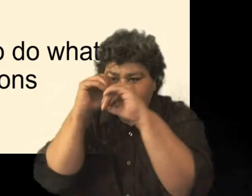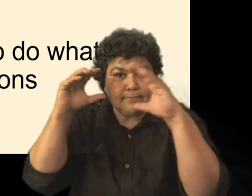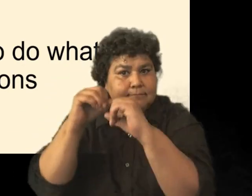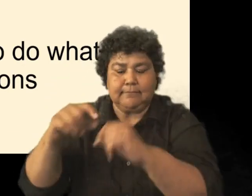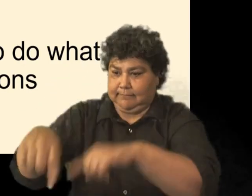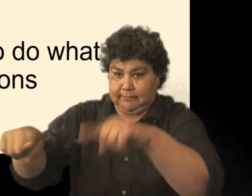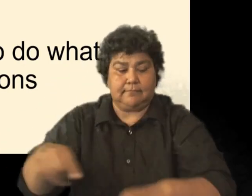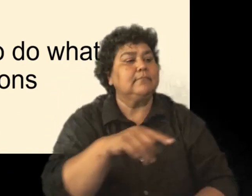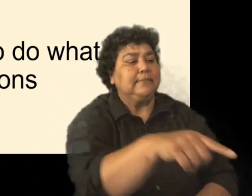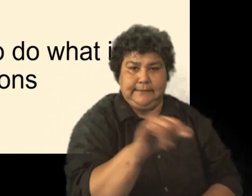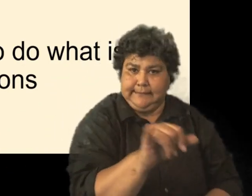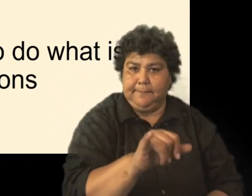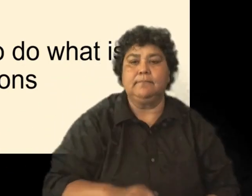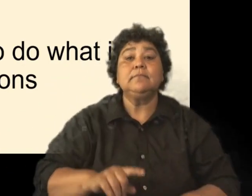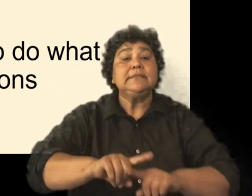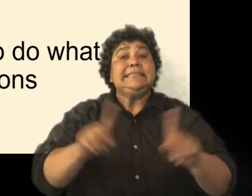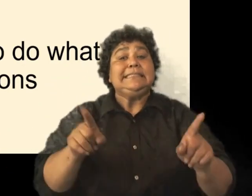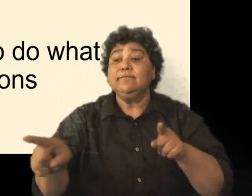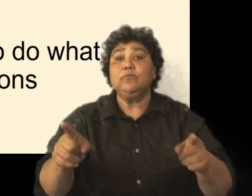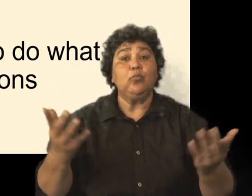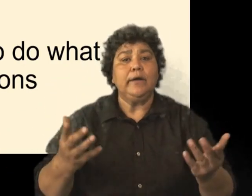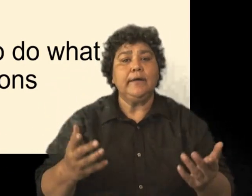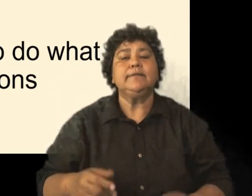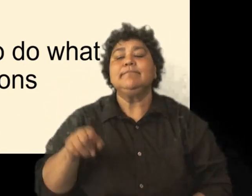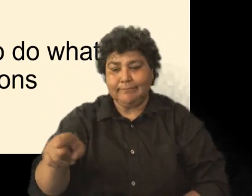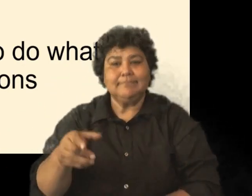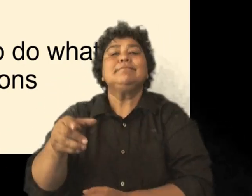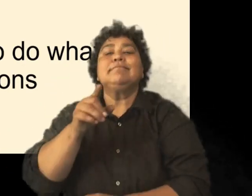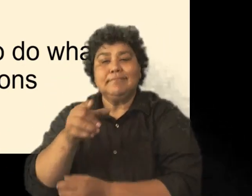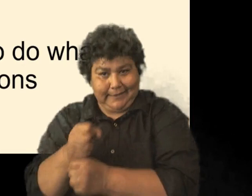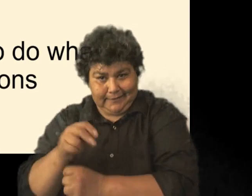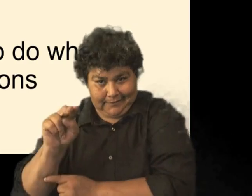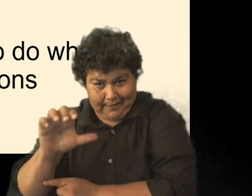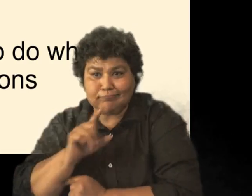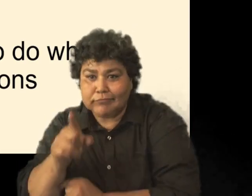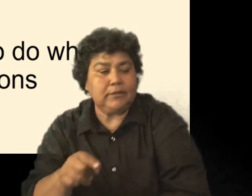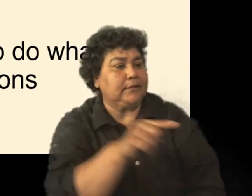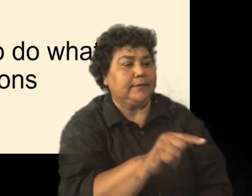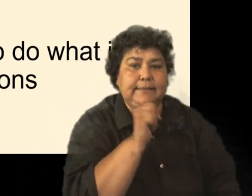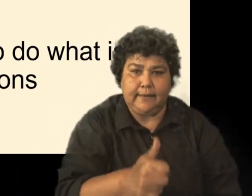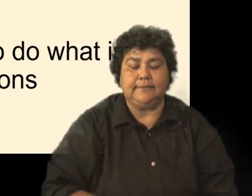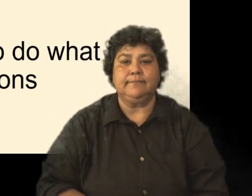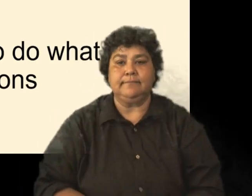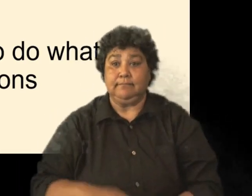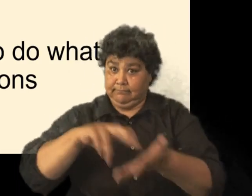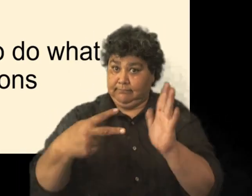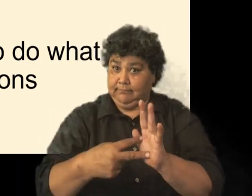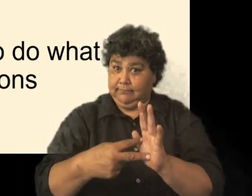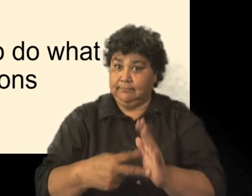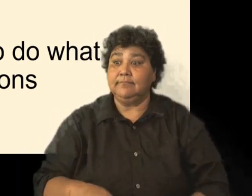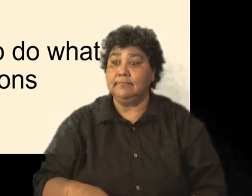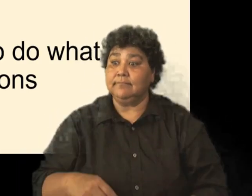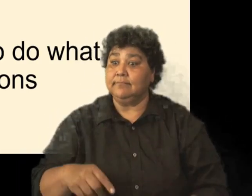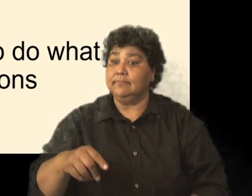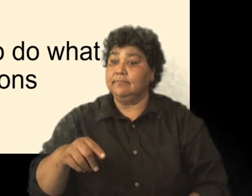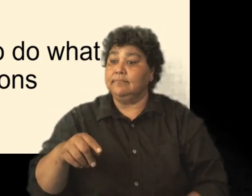placebo. Because of the large number of patients in each group, difference between individual patients come out in the wash, and thus